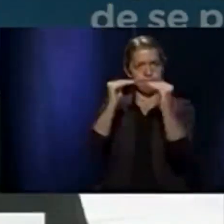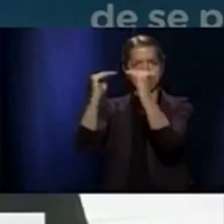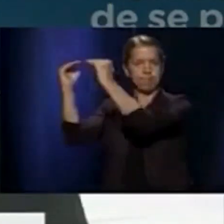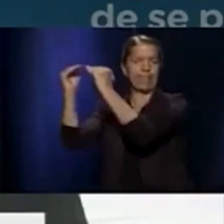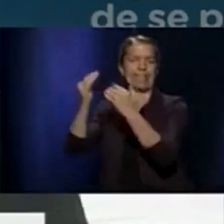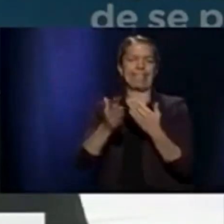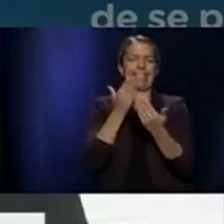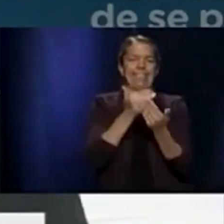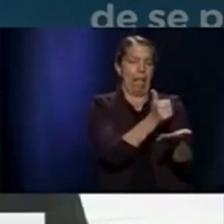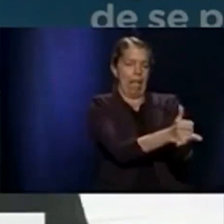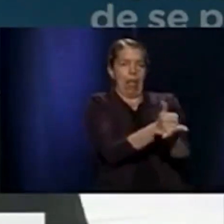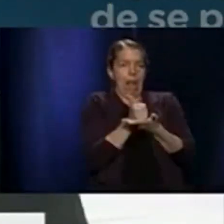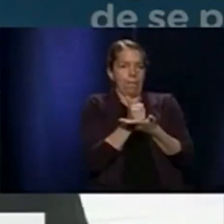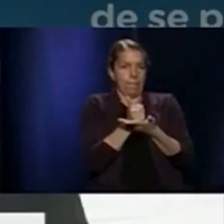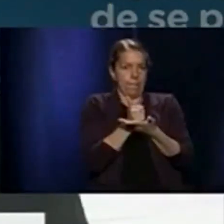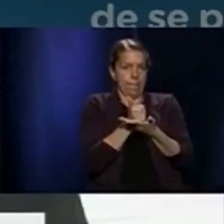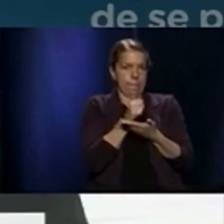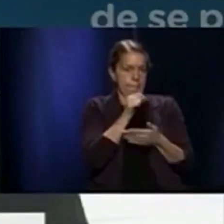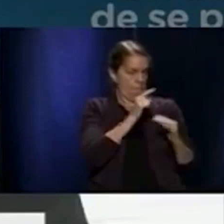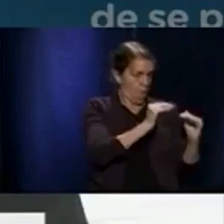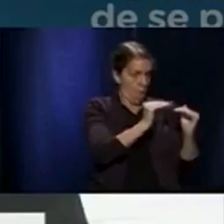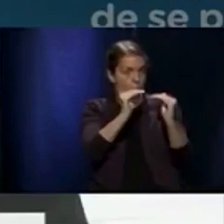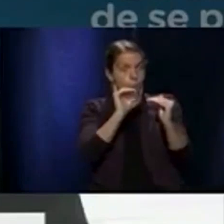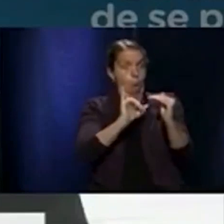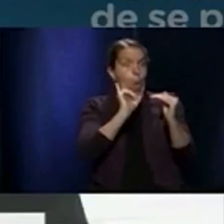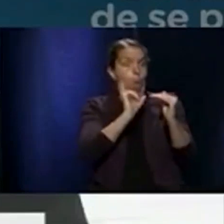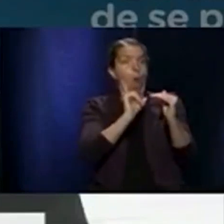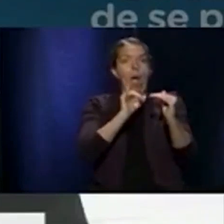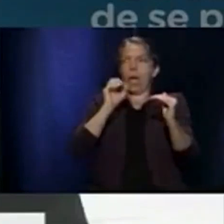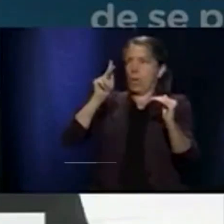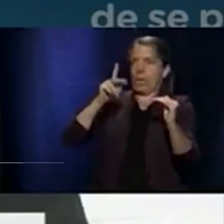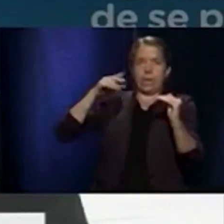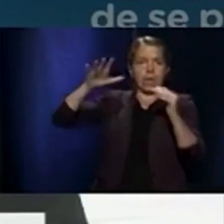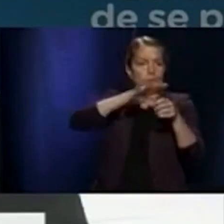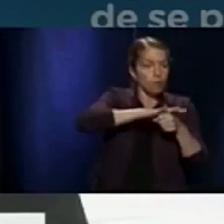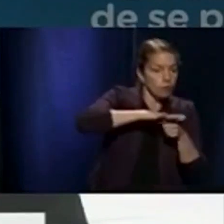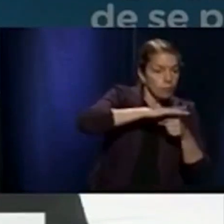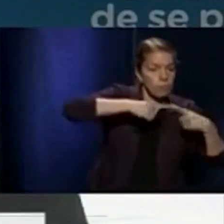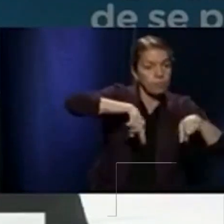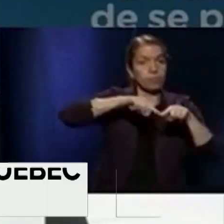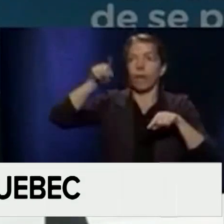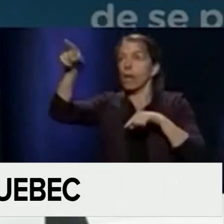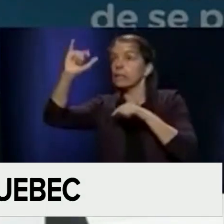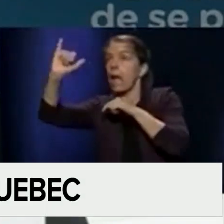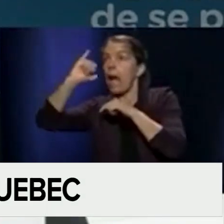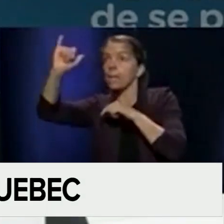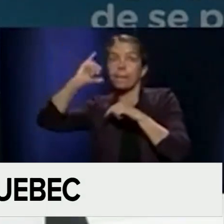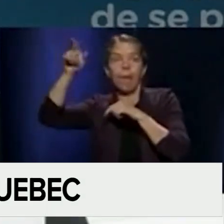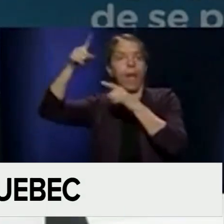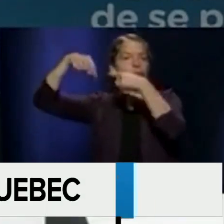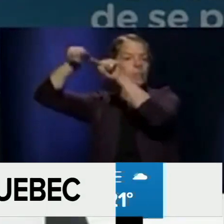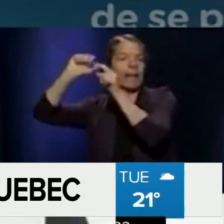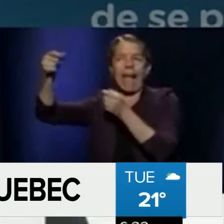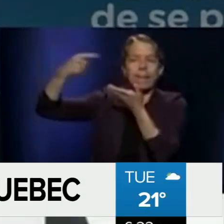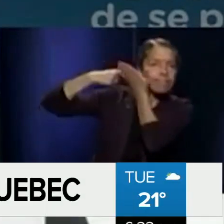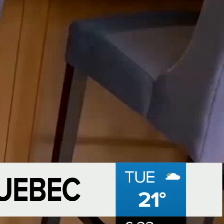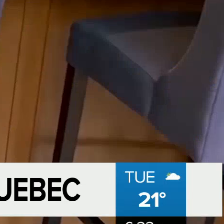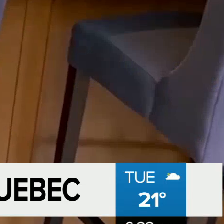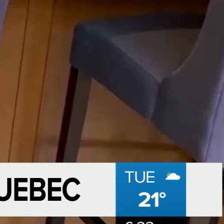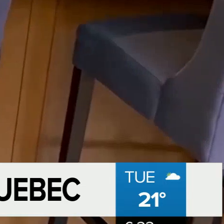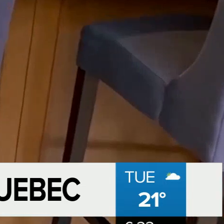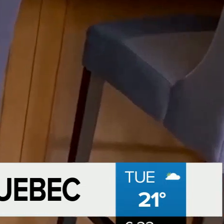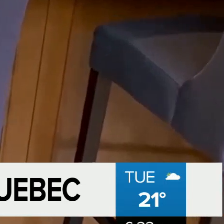There is a fantastic leverage that we can have with the population if they understand where they